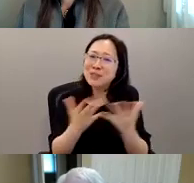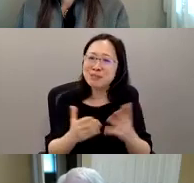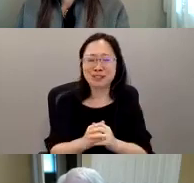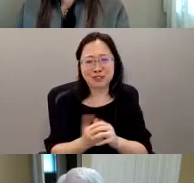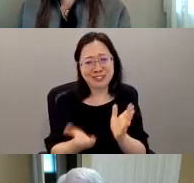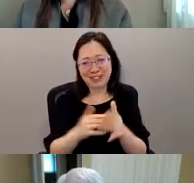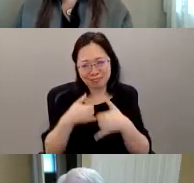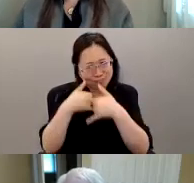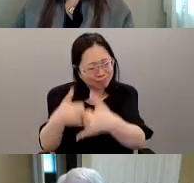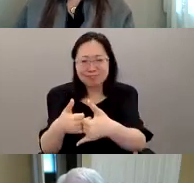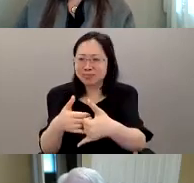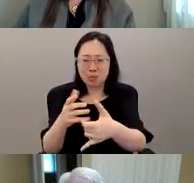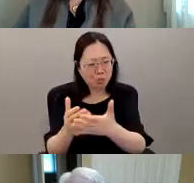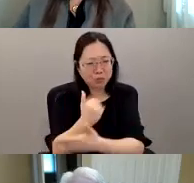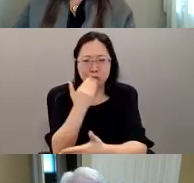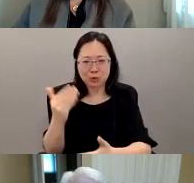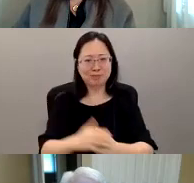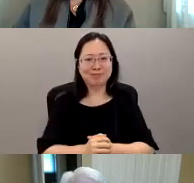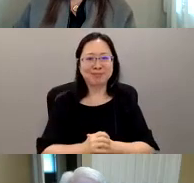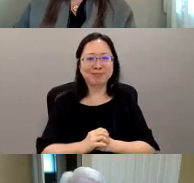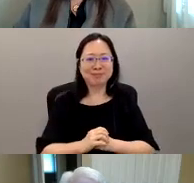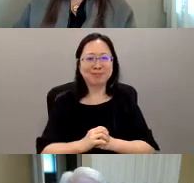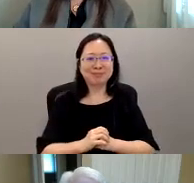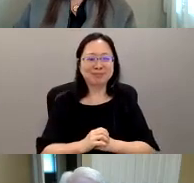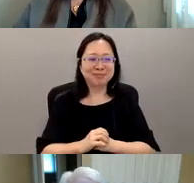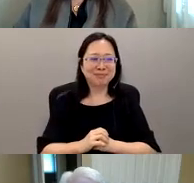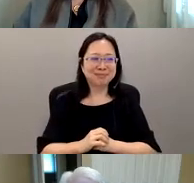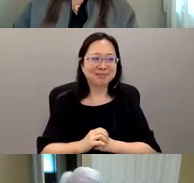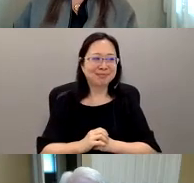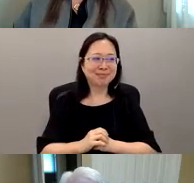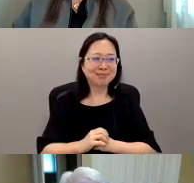deserved. Well deserved. Thank you.